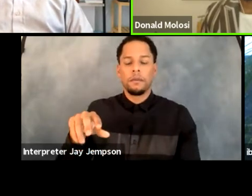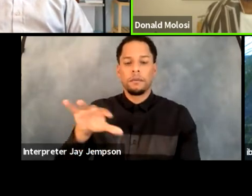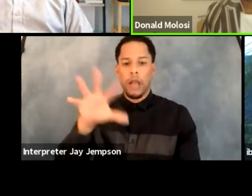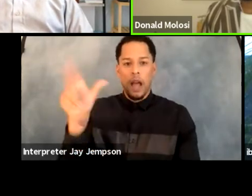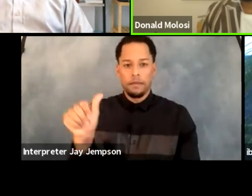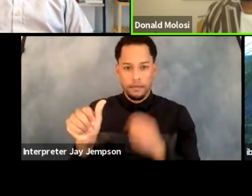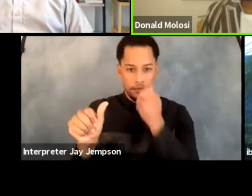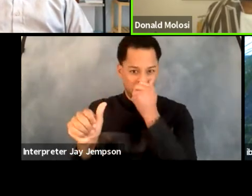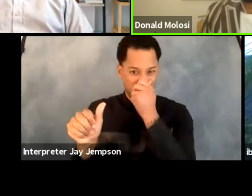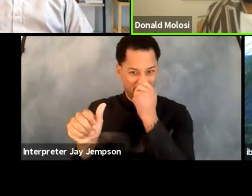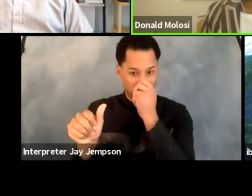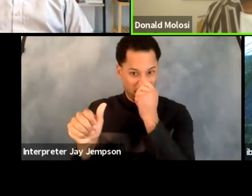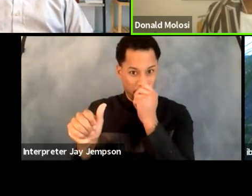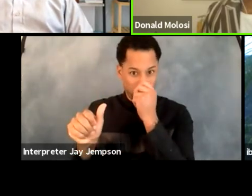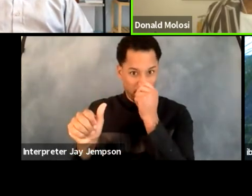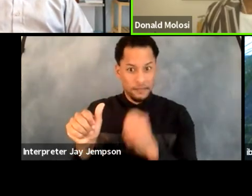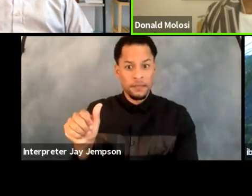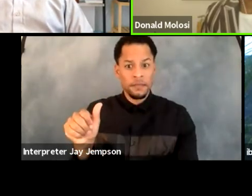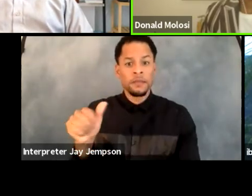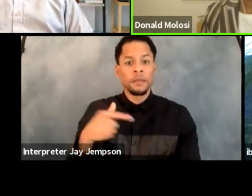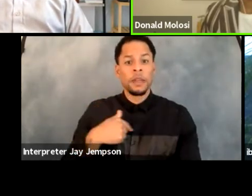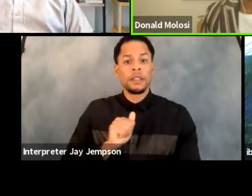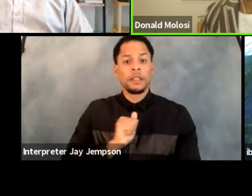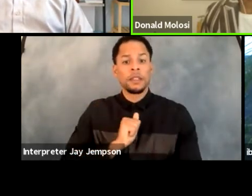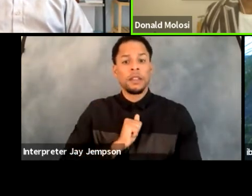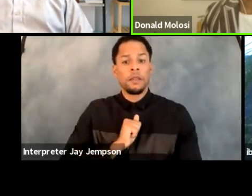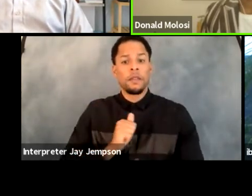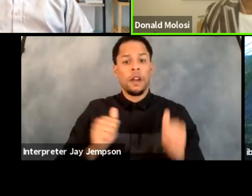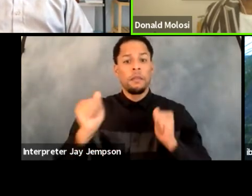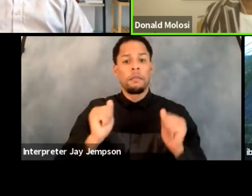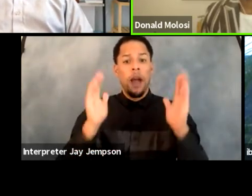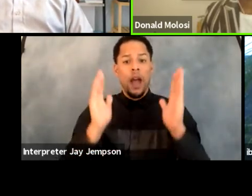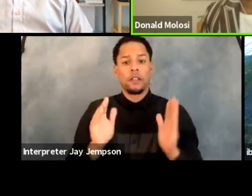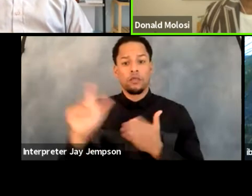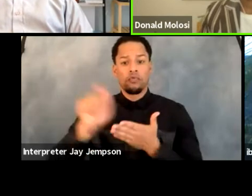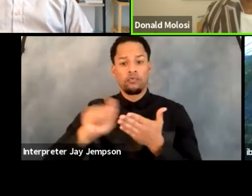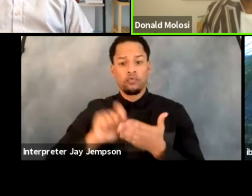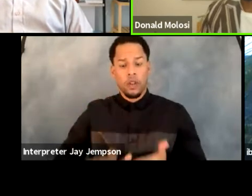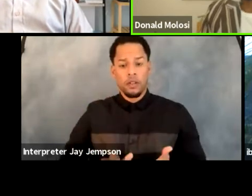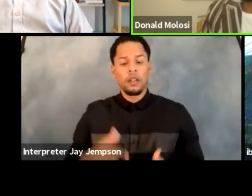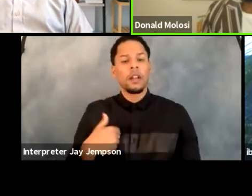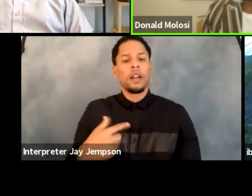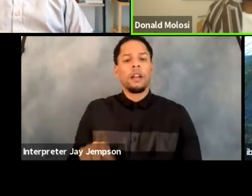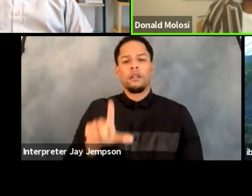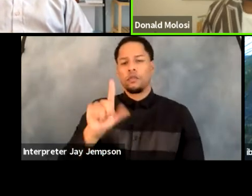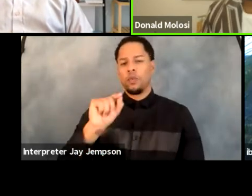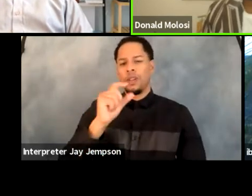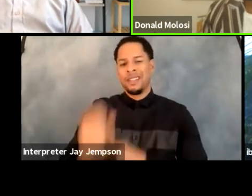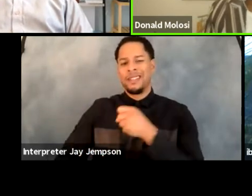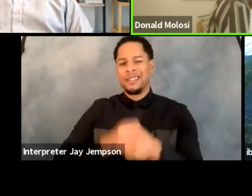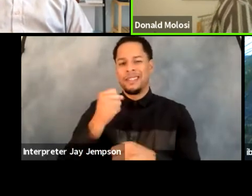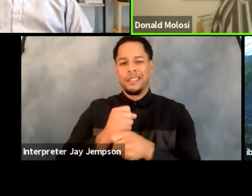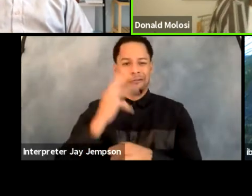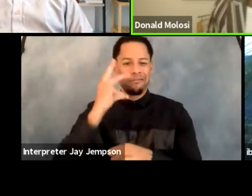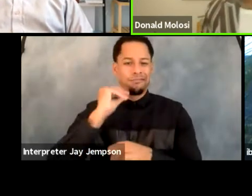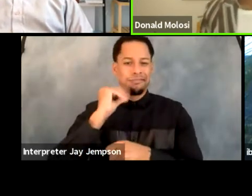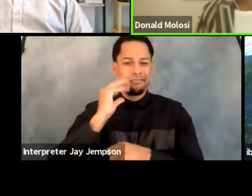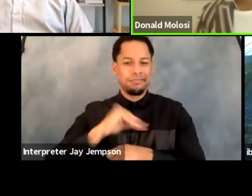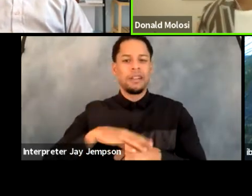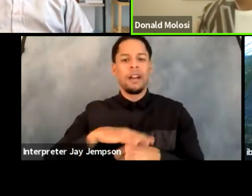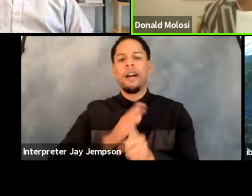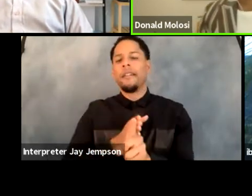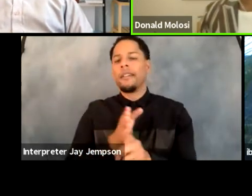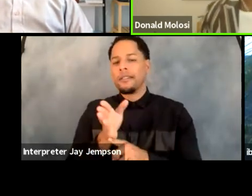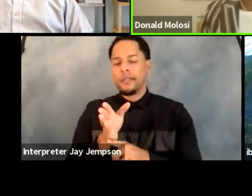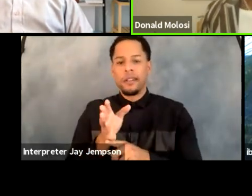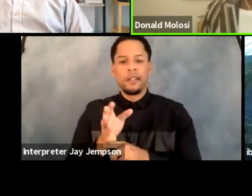actor, this year I have 20 years of professional stage performance to my name, which is why I'm